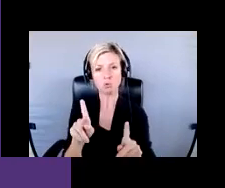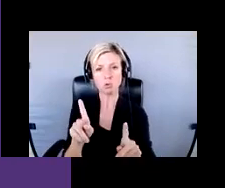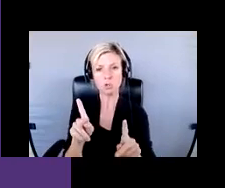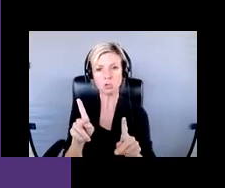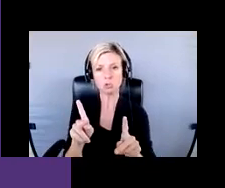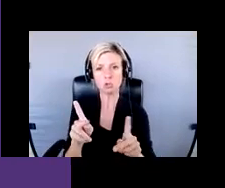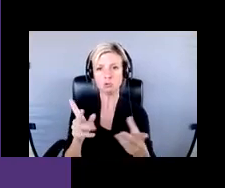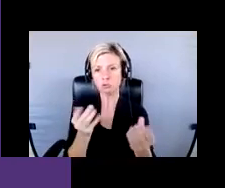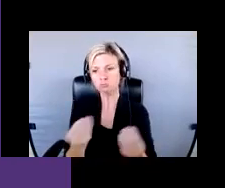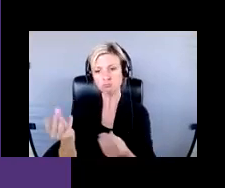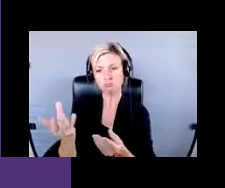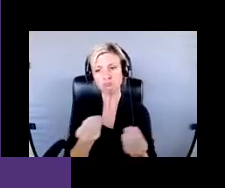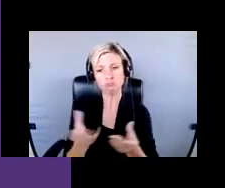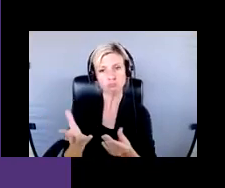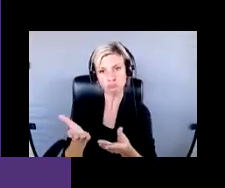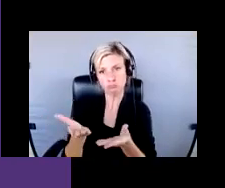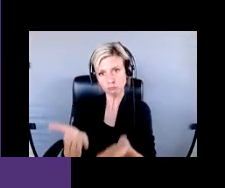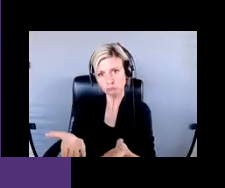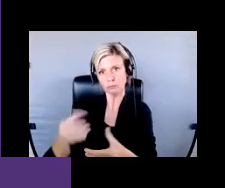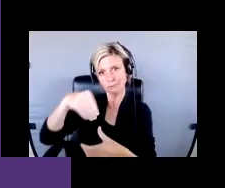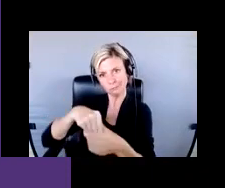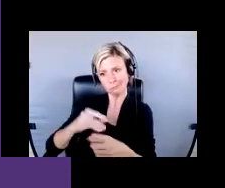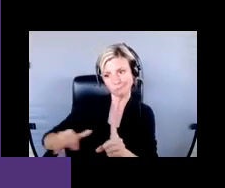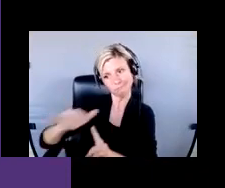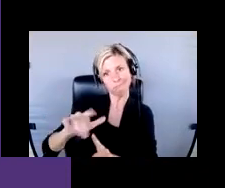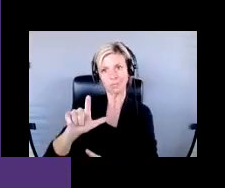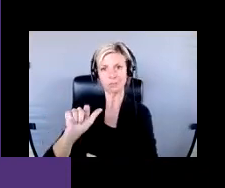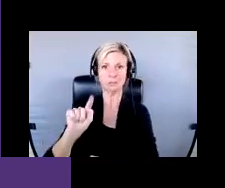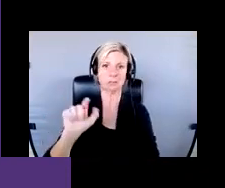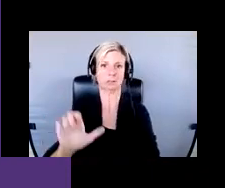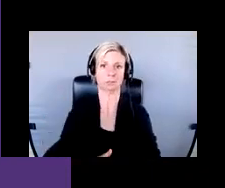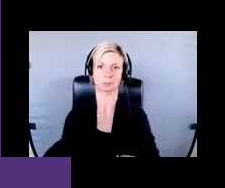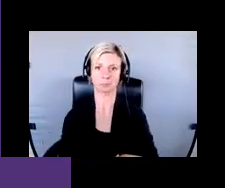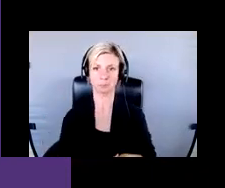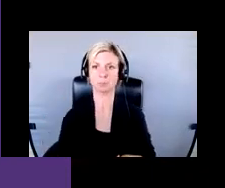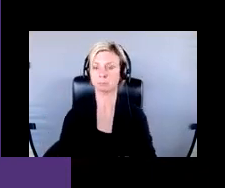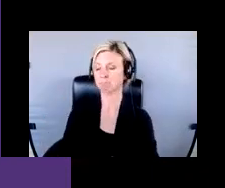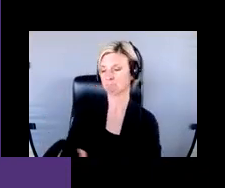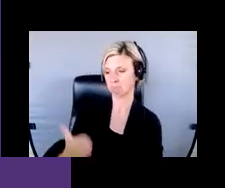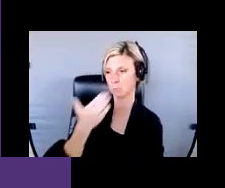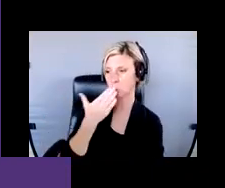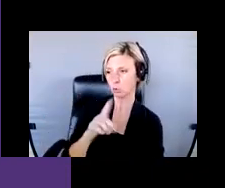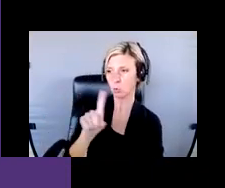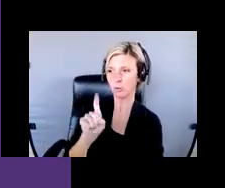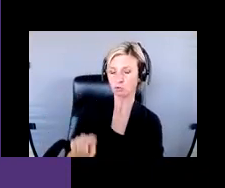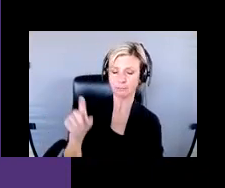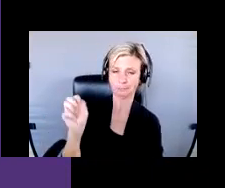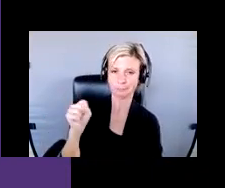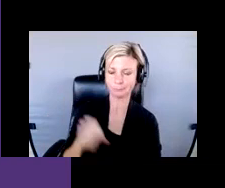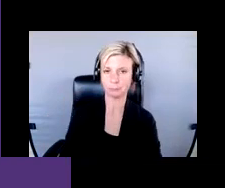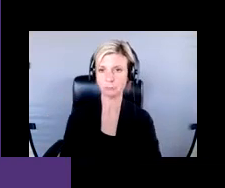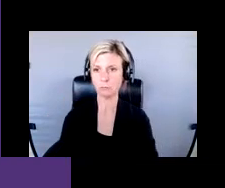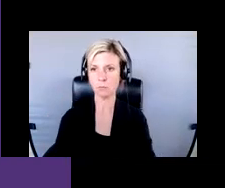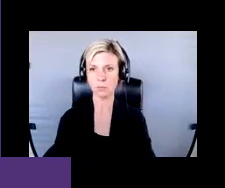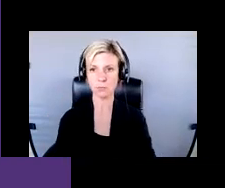long-term care environments and OAFM? Yeah, I think that's a really good question. And so the